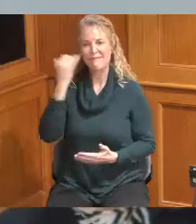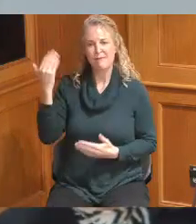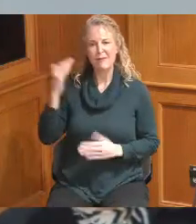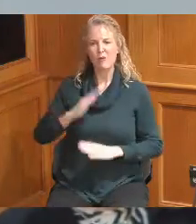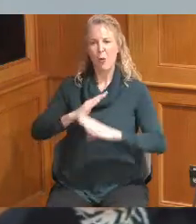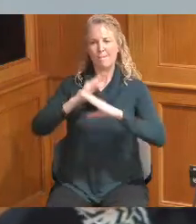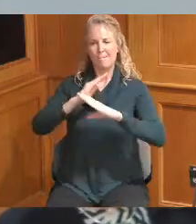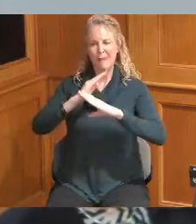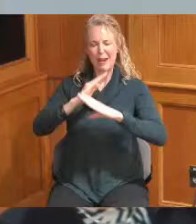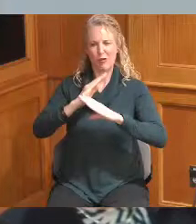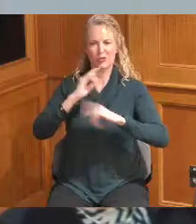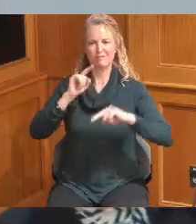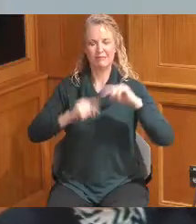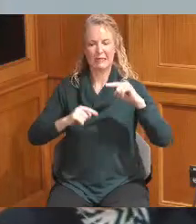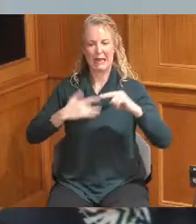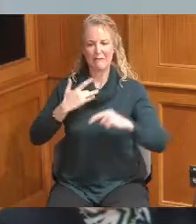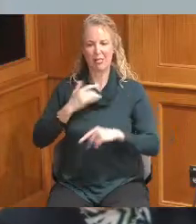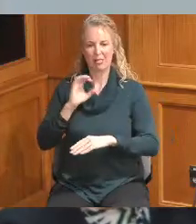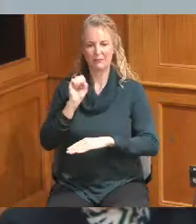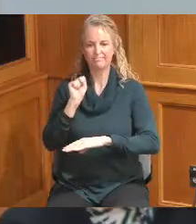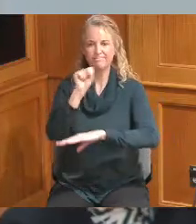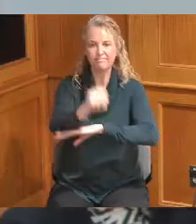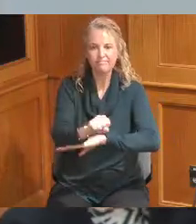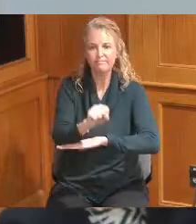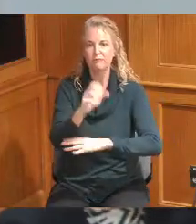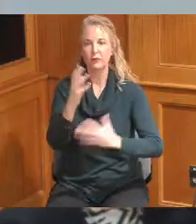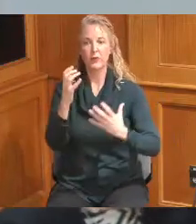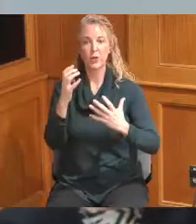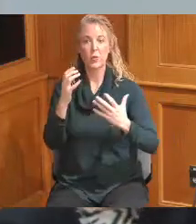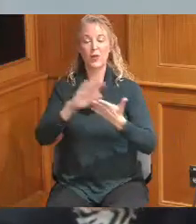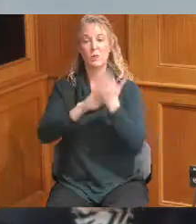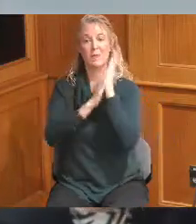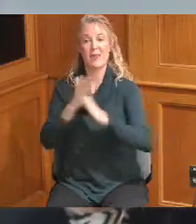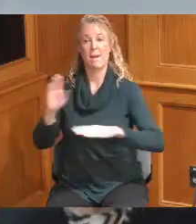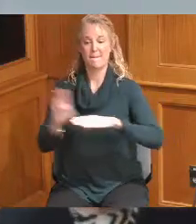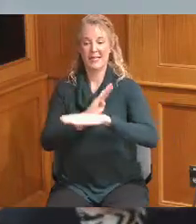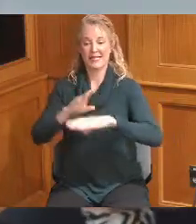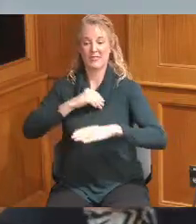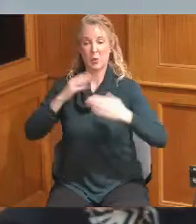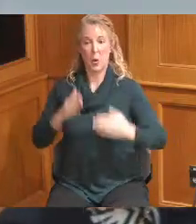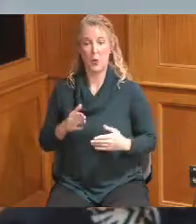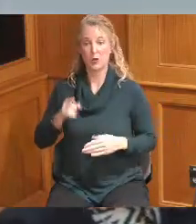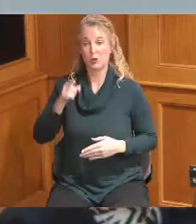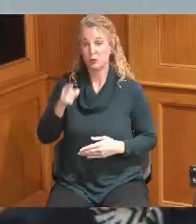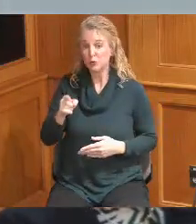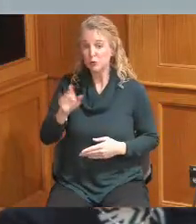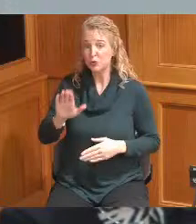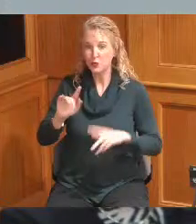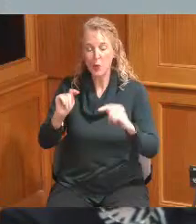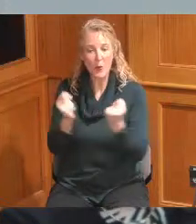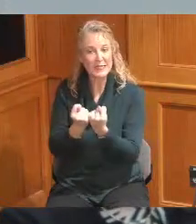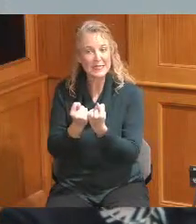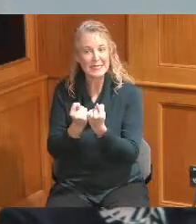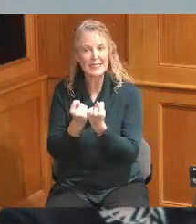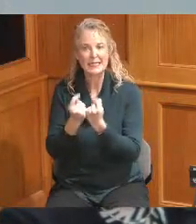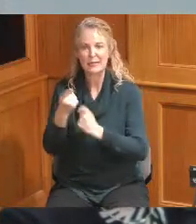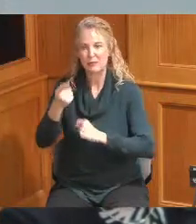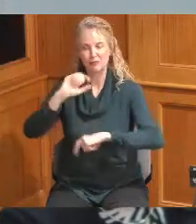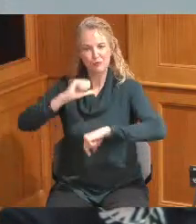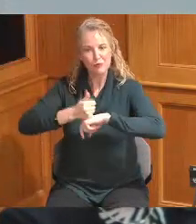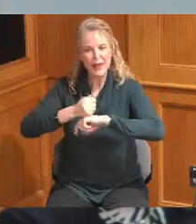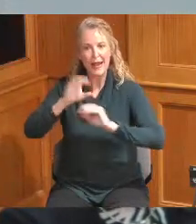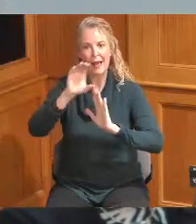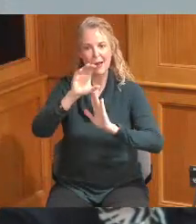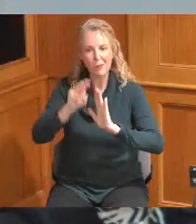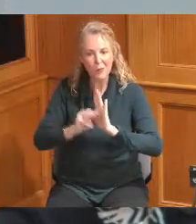to accessing their will to, or their desire to be an entrepreneur. And you and your team developed a curriculum,